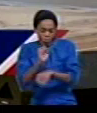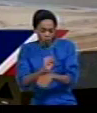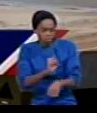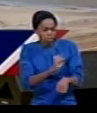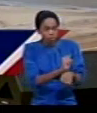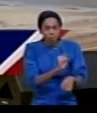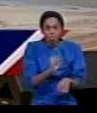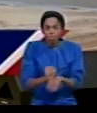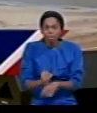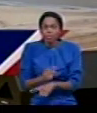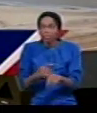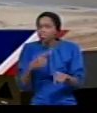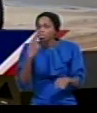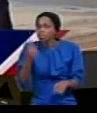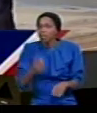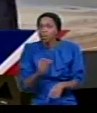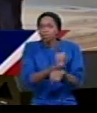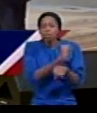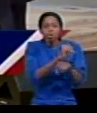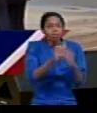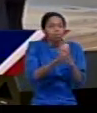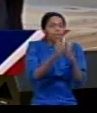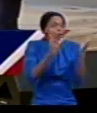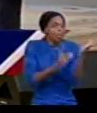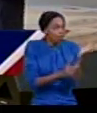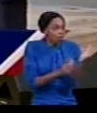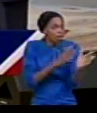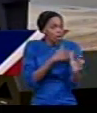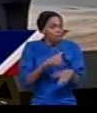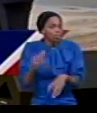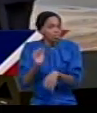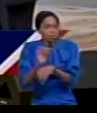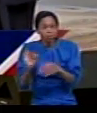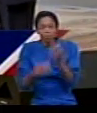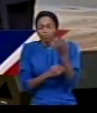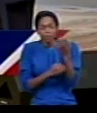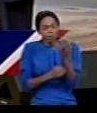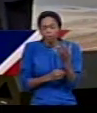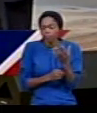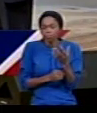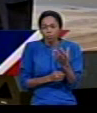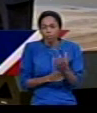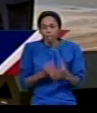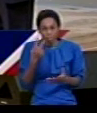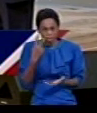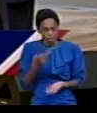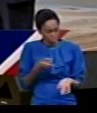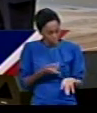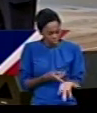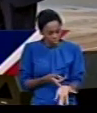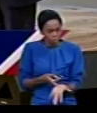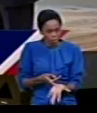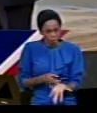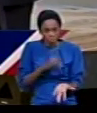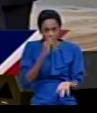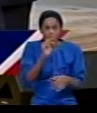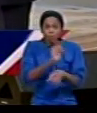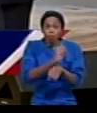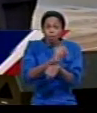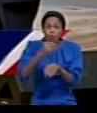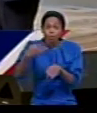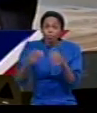works, they say works of the law, works of the law. Look at this one. This one, the works of the